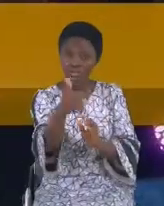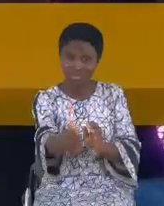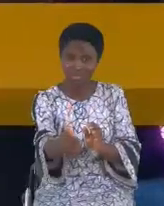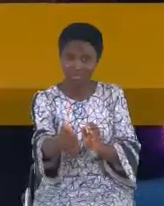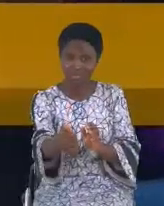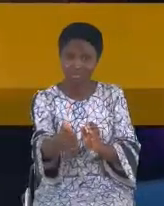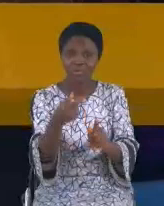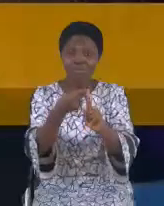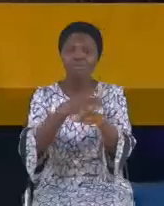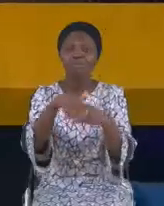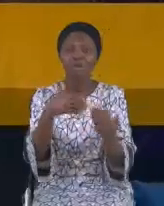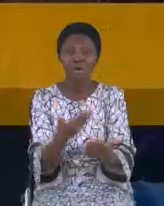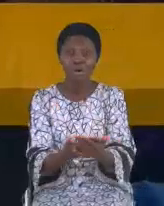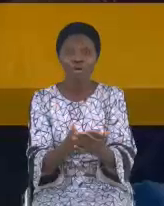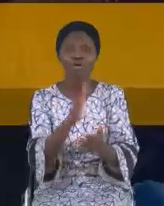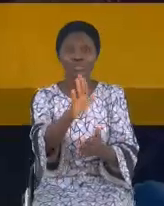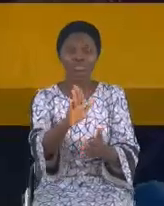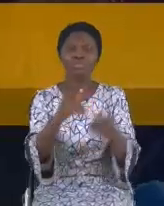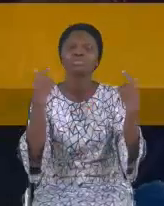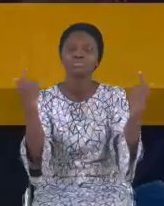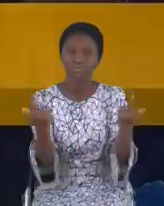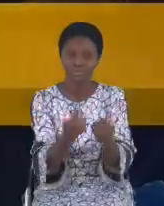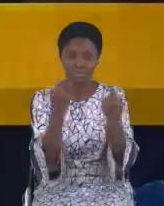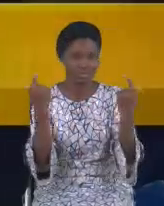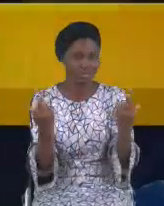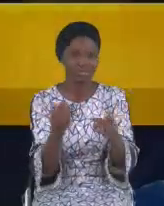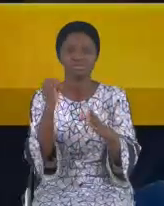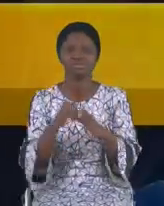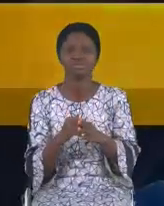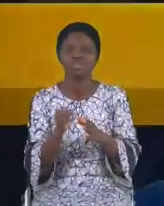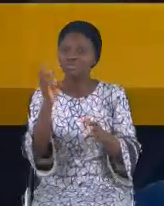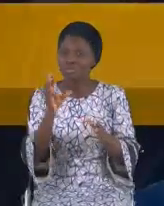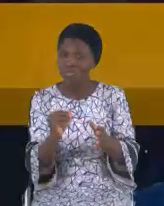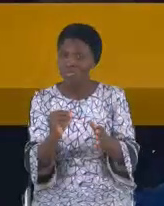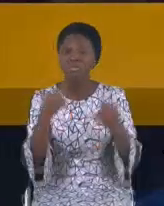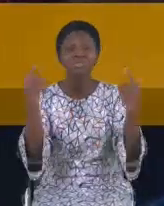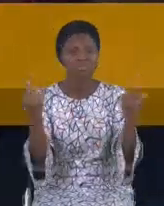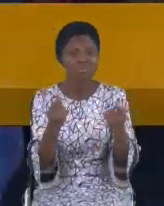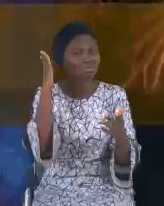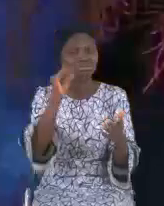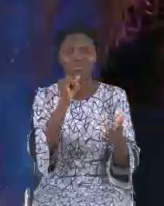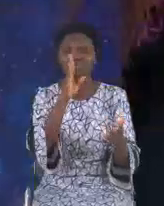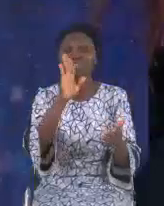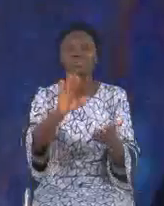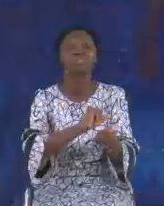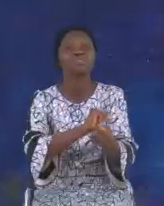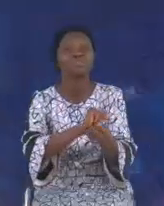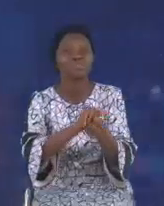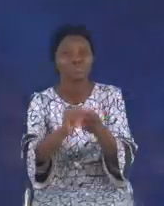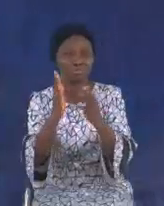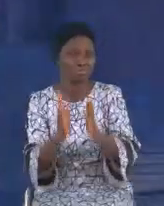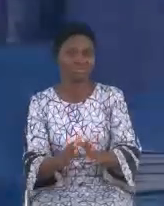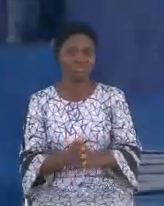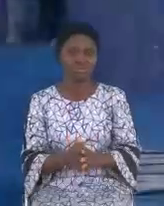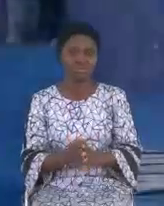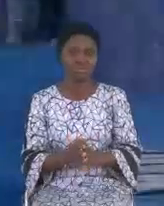from all your transgression, so iniquity shall not be your ruin. That man, if that